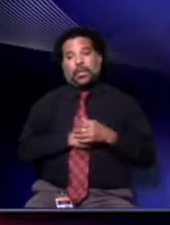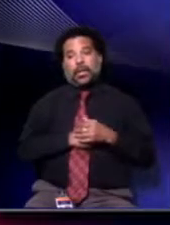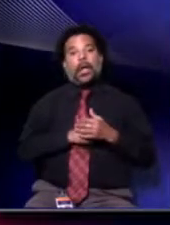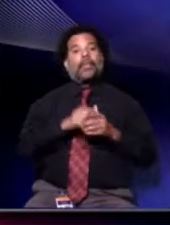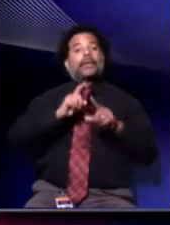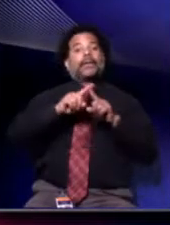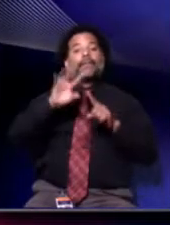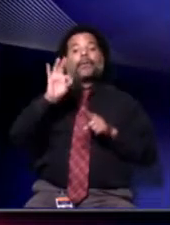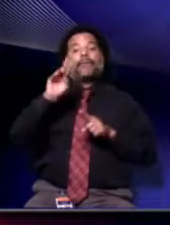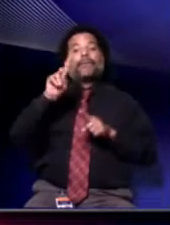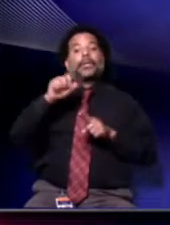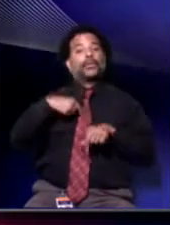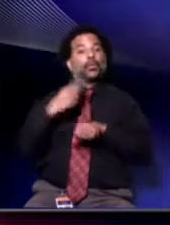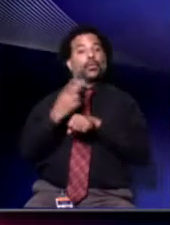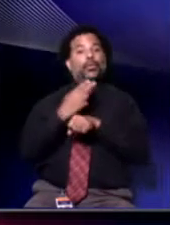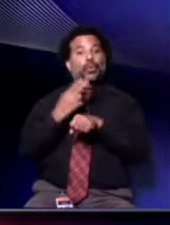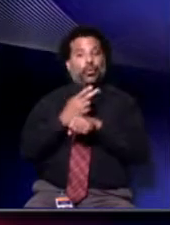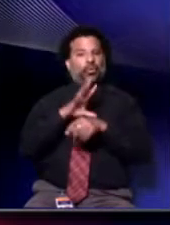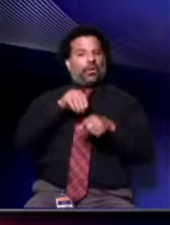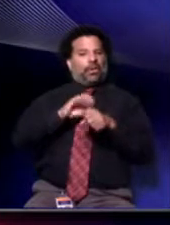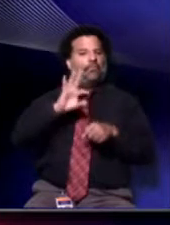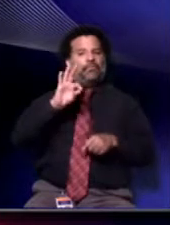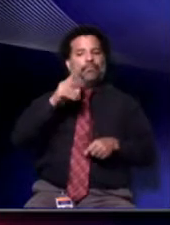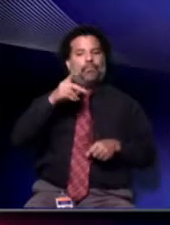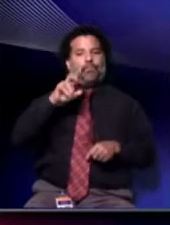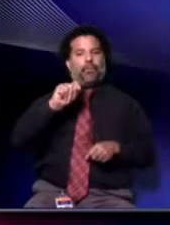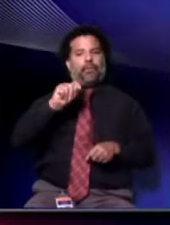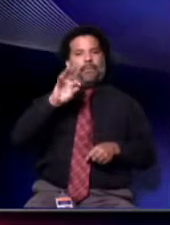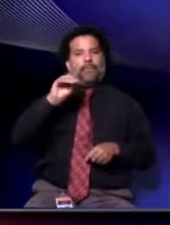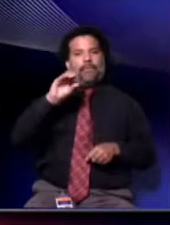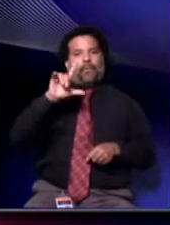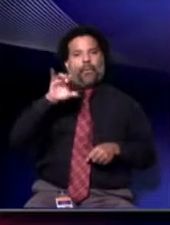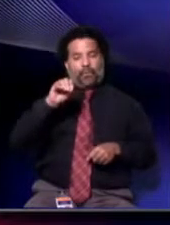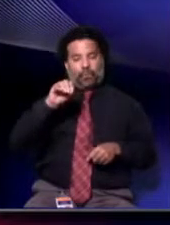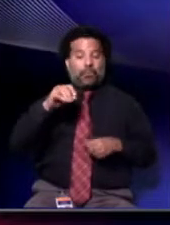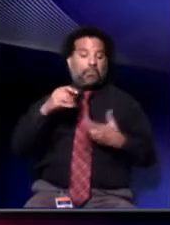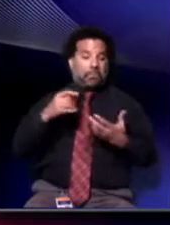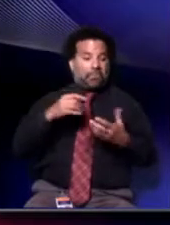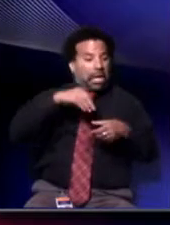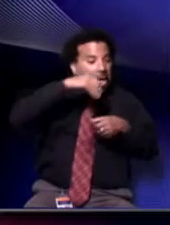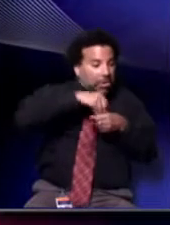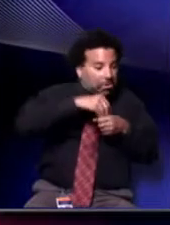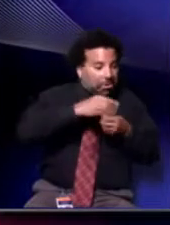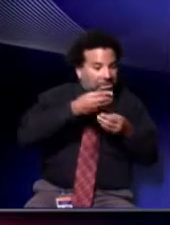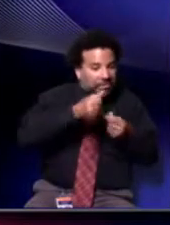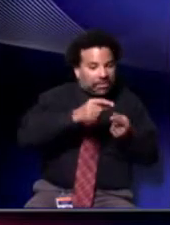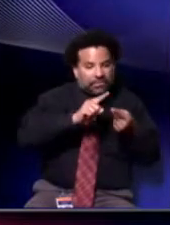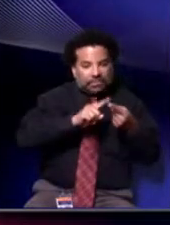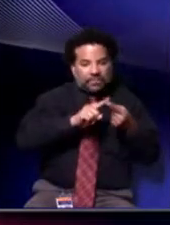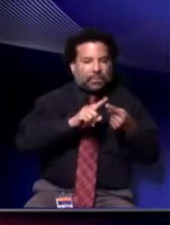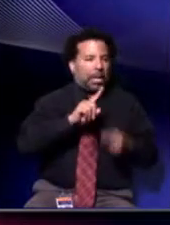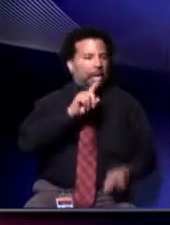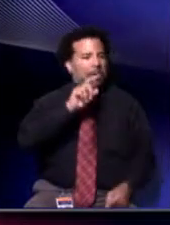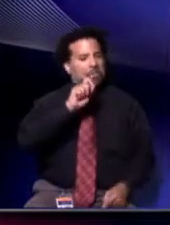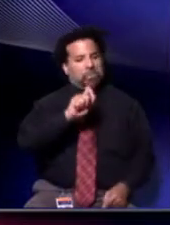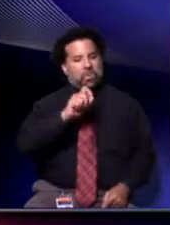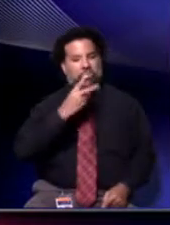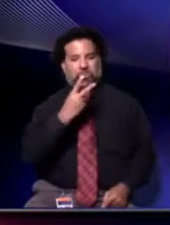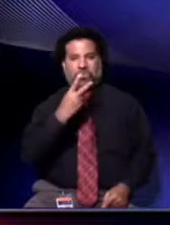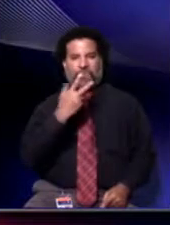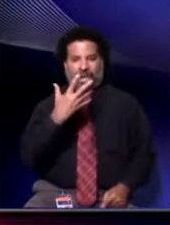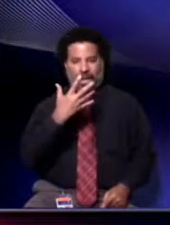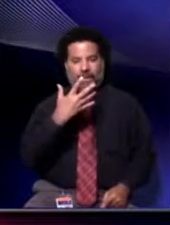we utilize within the portfolio, internal expenses run about 0.25, or